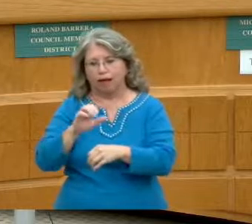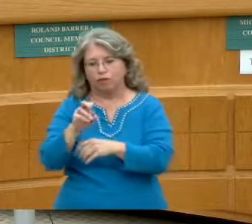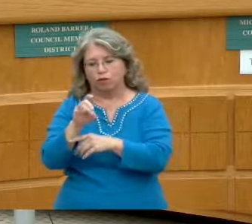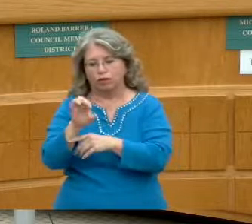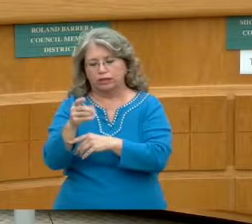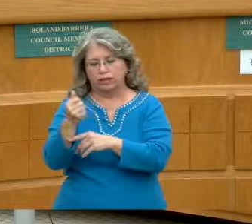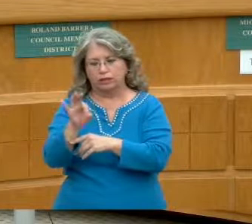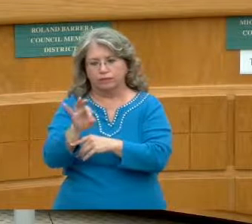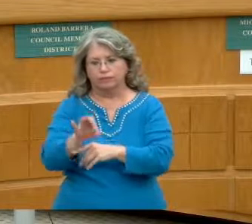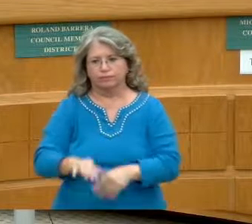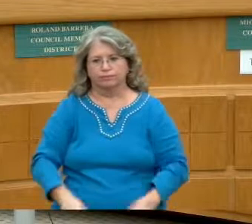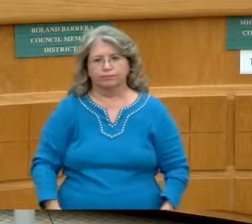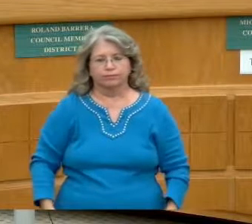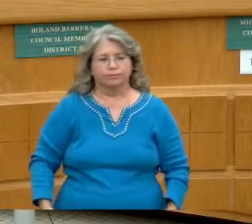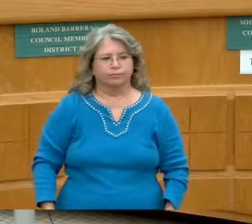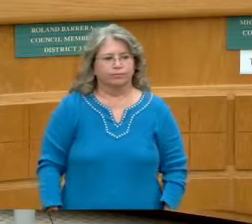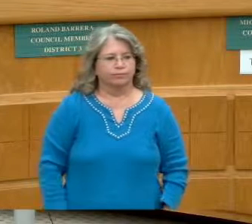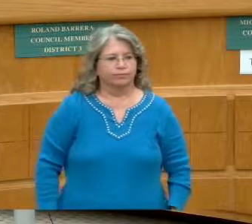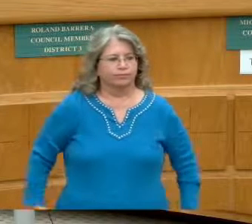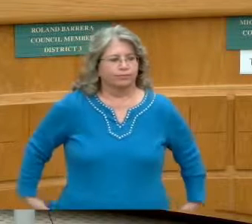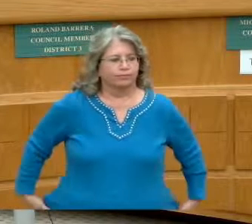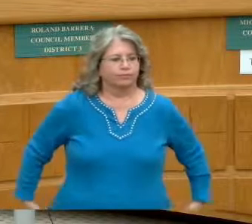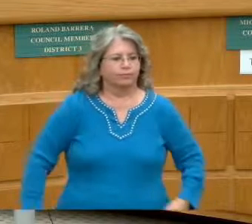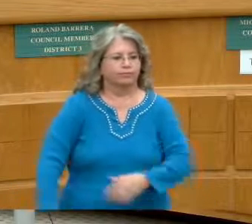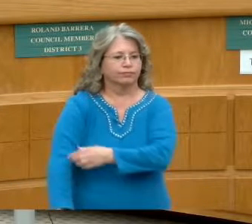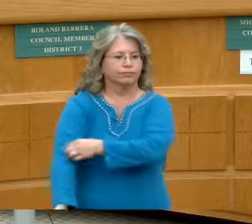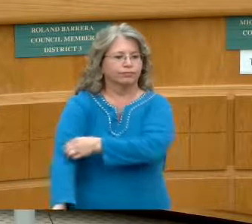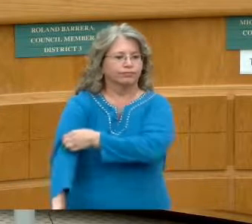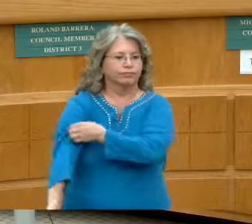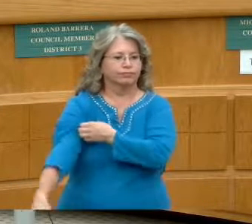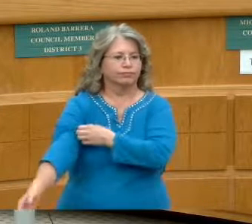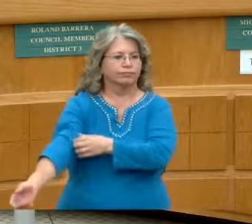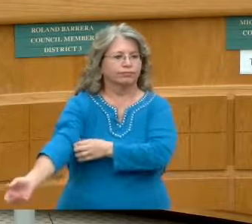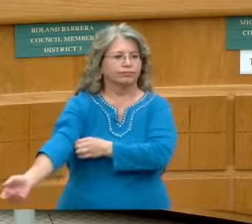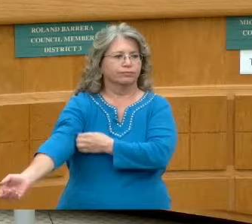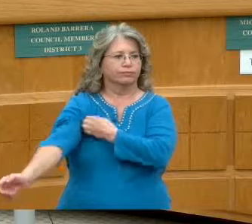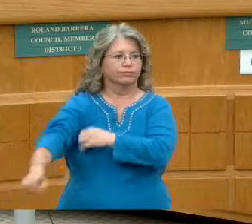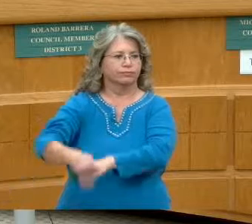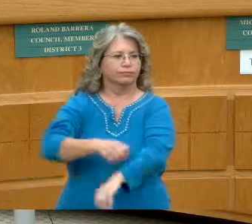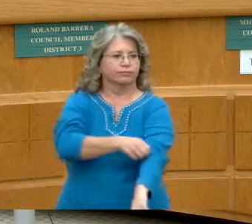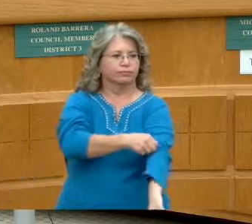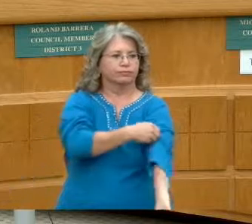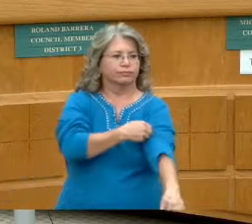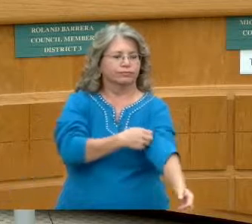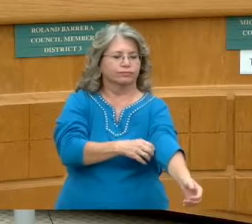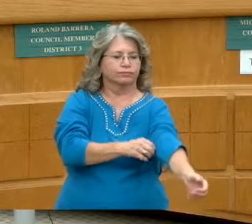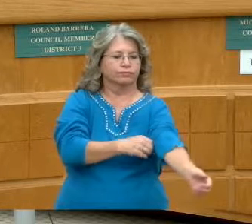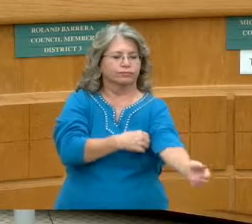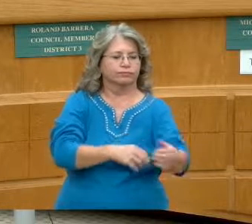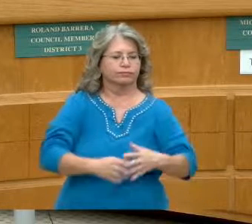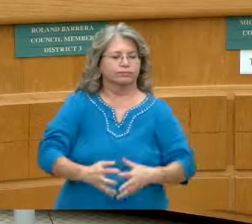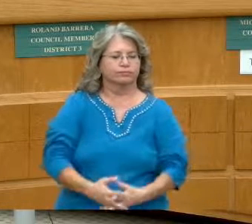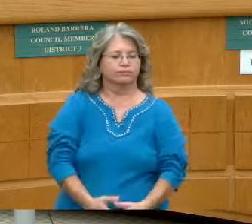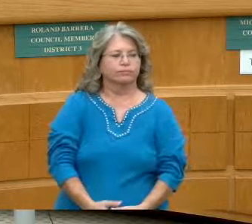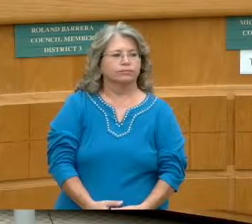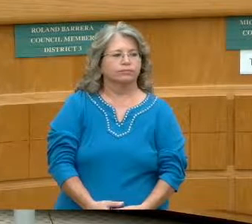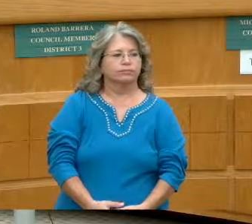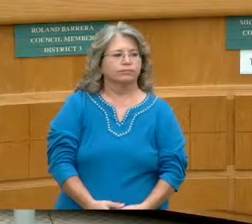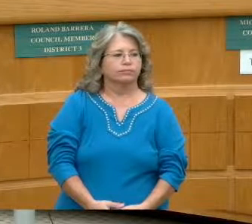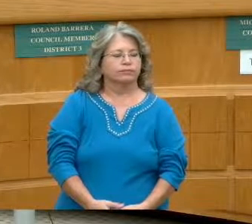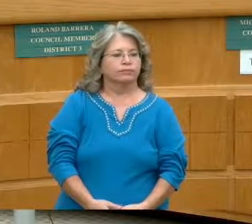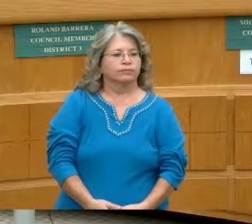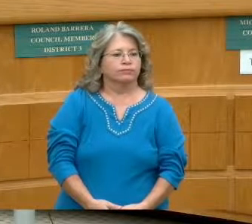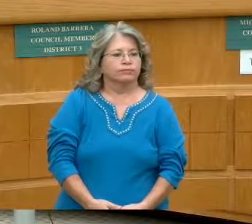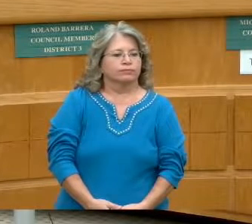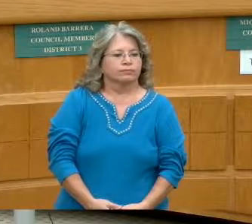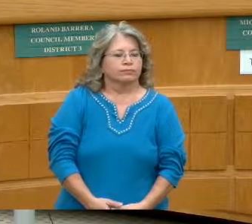sangre de una persona y buscan anticuerpos que causan el COVID-19. Un resultado positivo puede significar que una persona estaba previamente infectada con